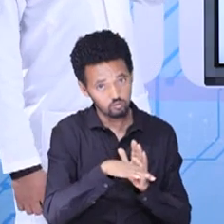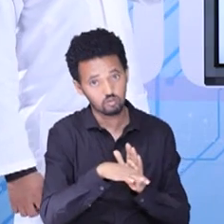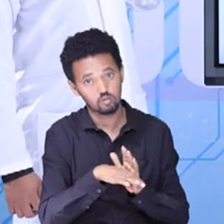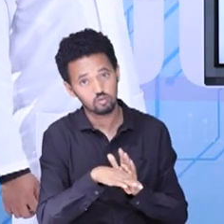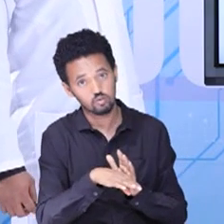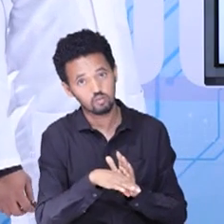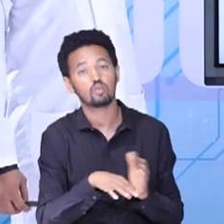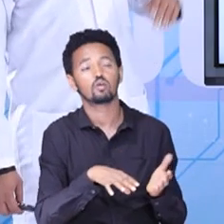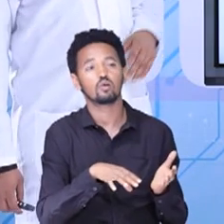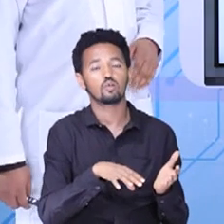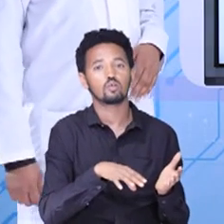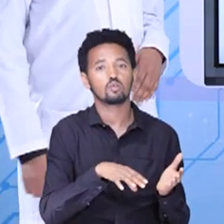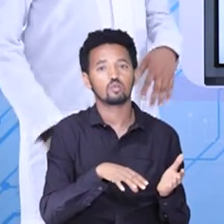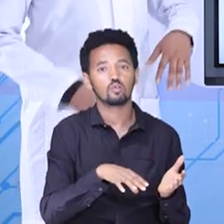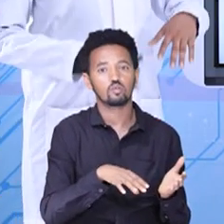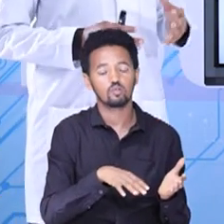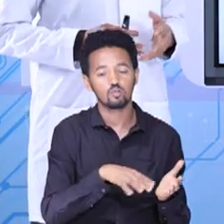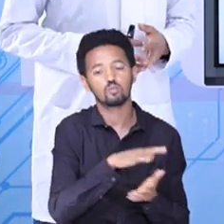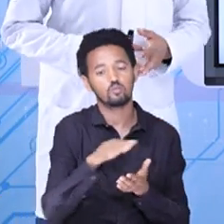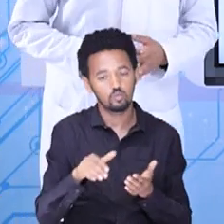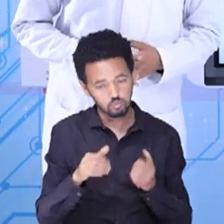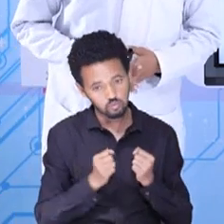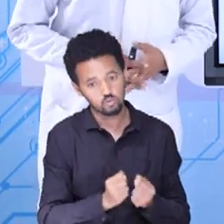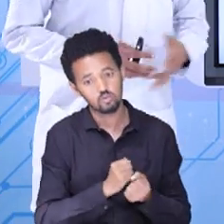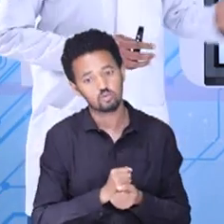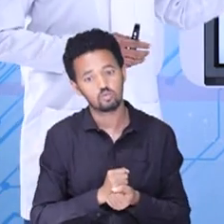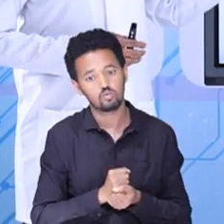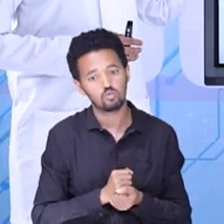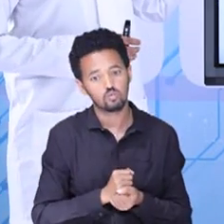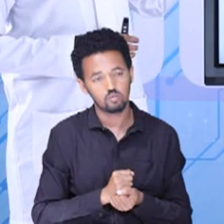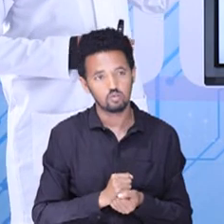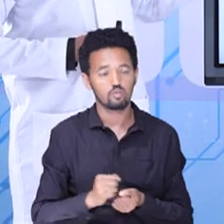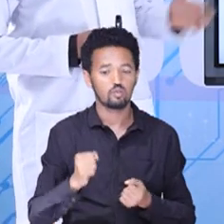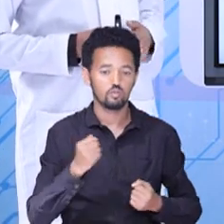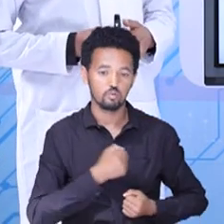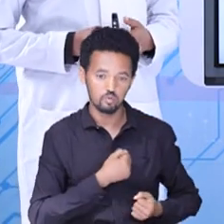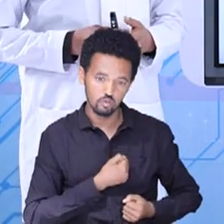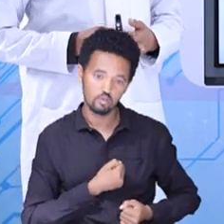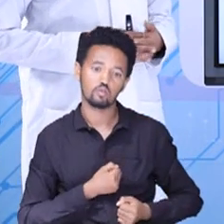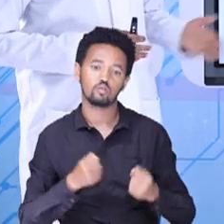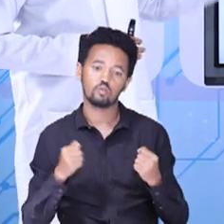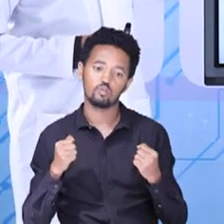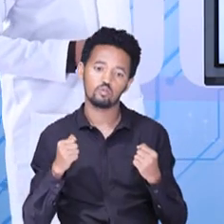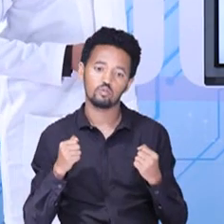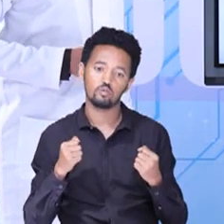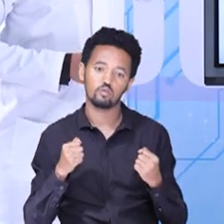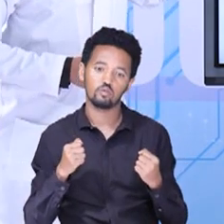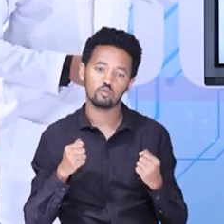But on June 1974, the committee made a call in the military units through the country stand